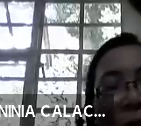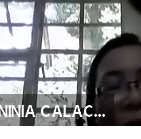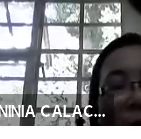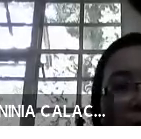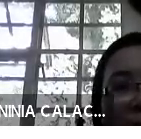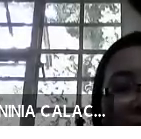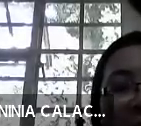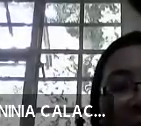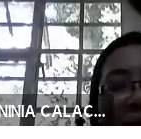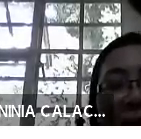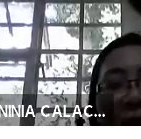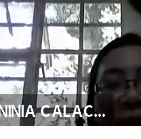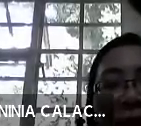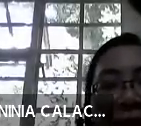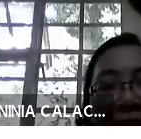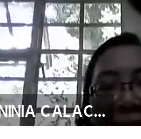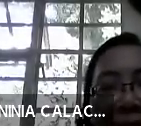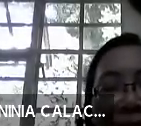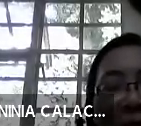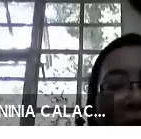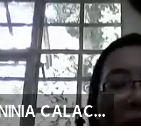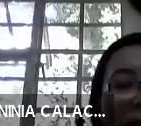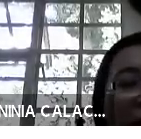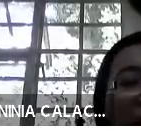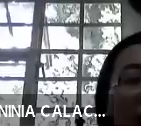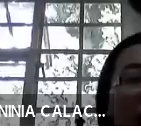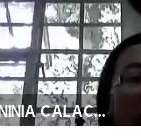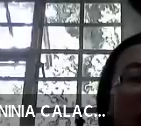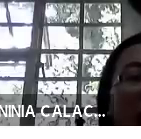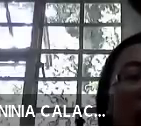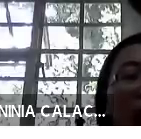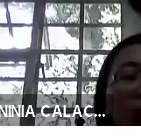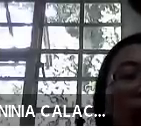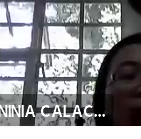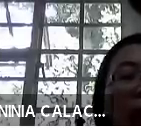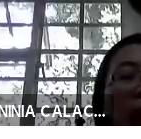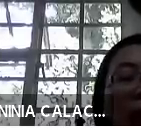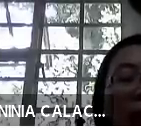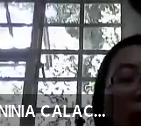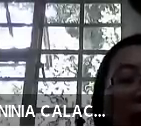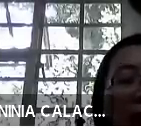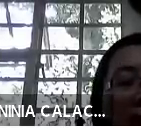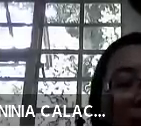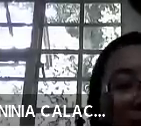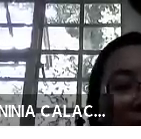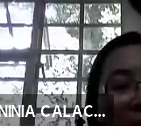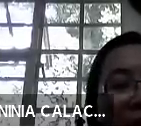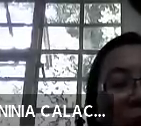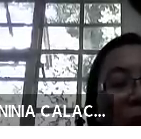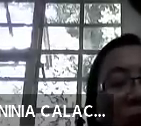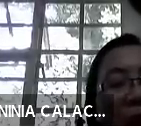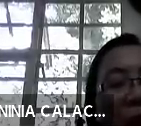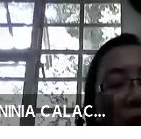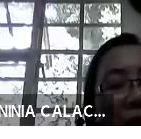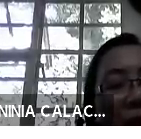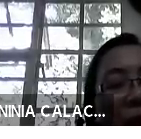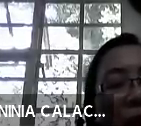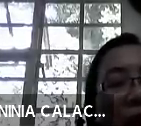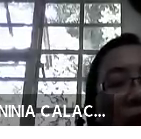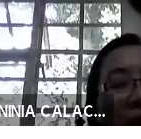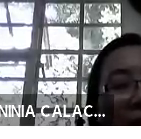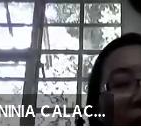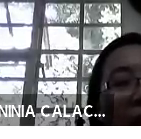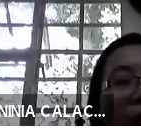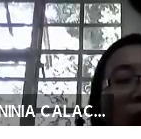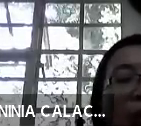went to New Zealand for another degree, and I finished that in 1997. I did a postgraduate professional